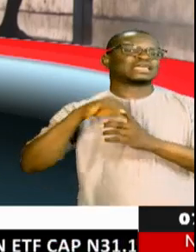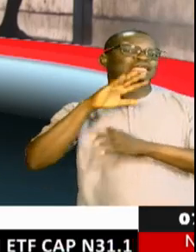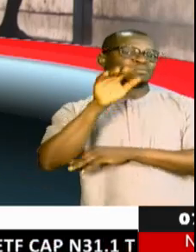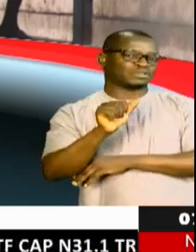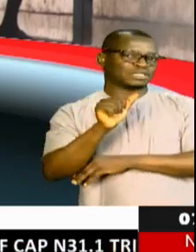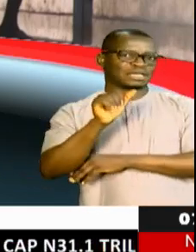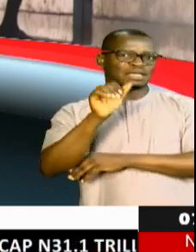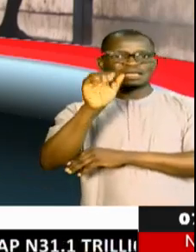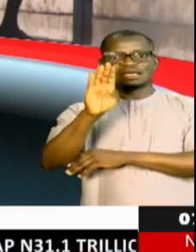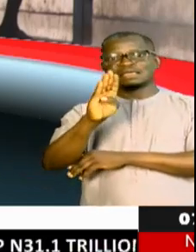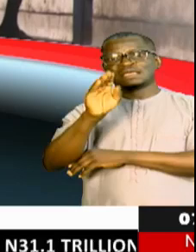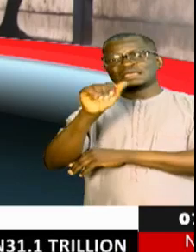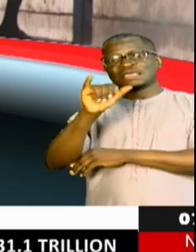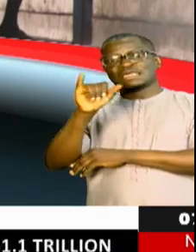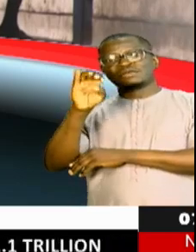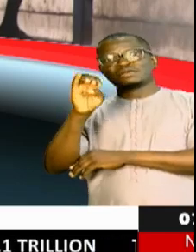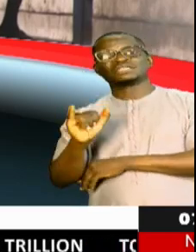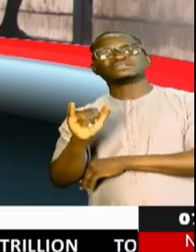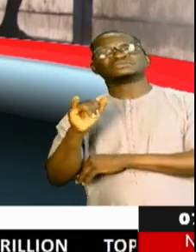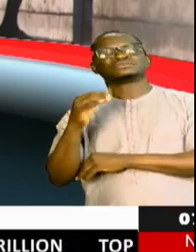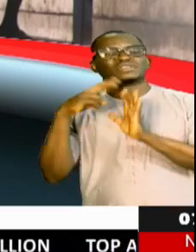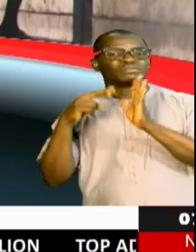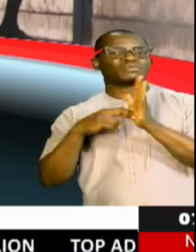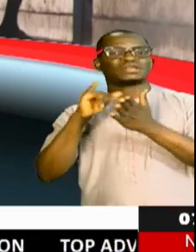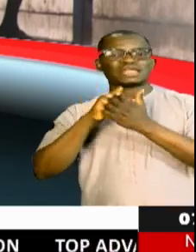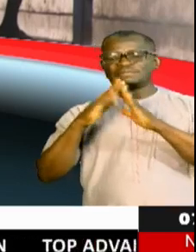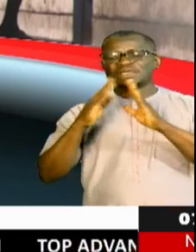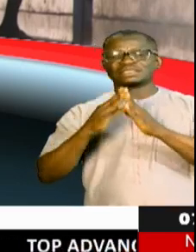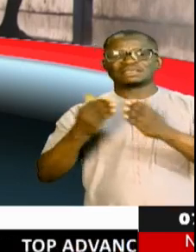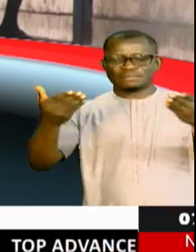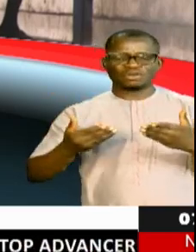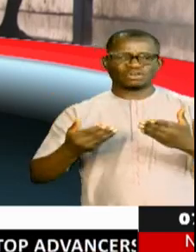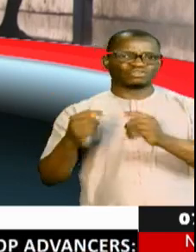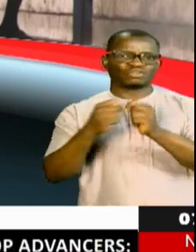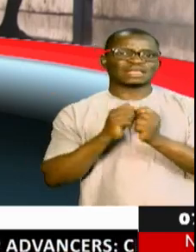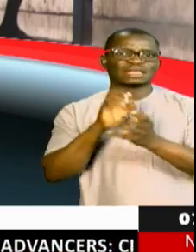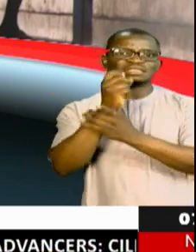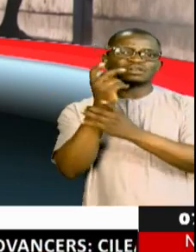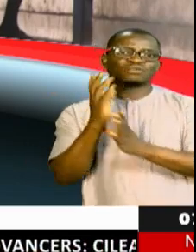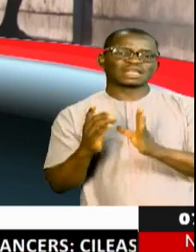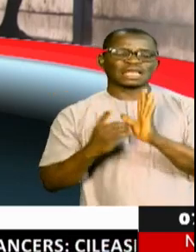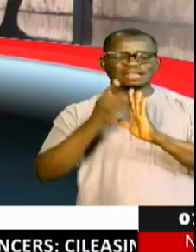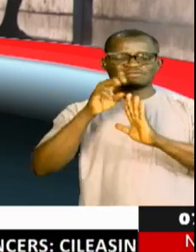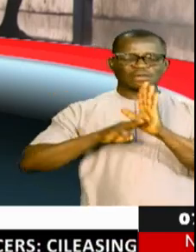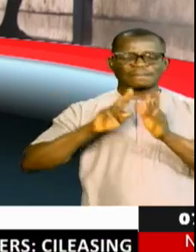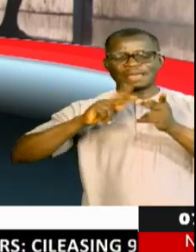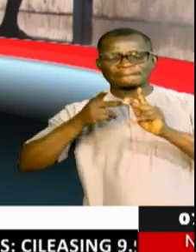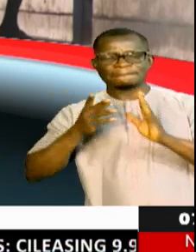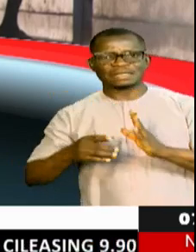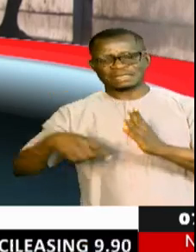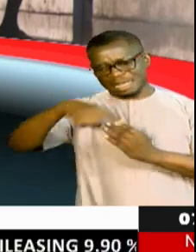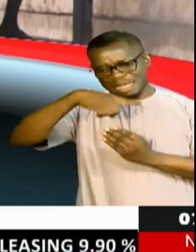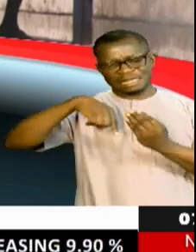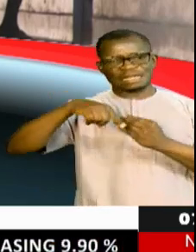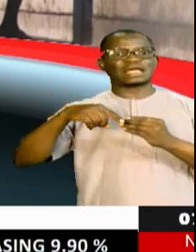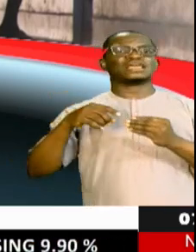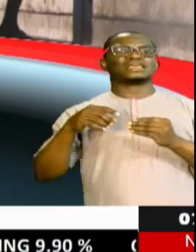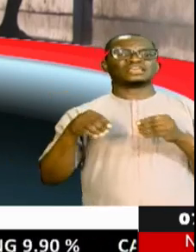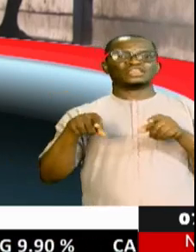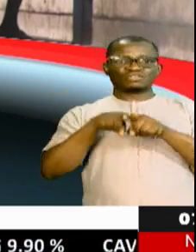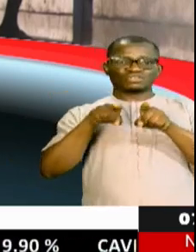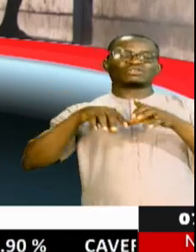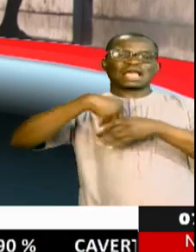Basit Taikwan reports that the meeting brought together stakeholders, development partners within and outside